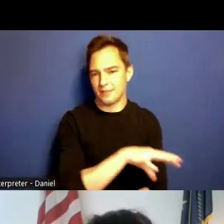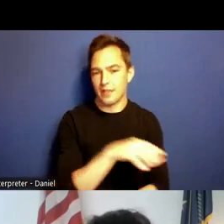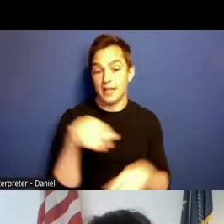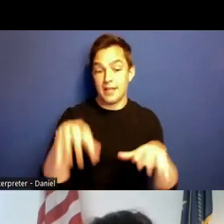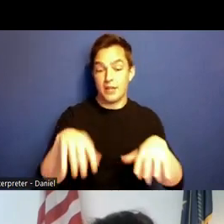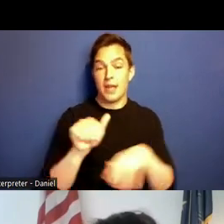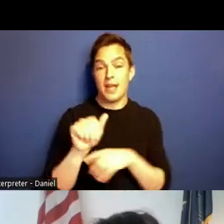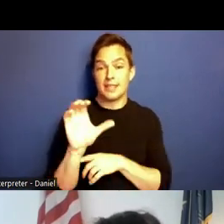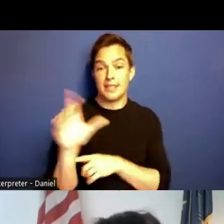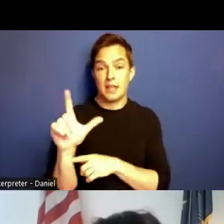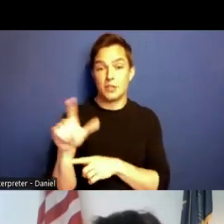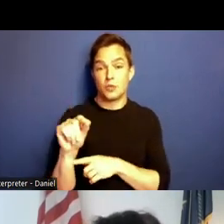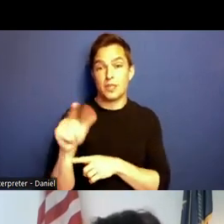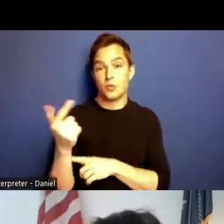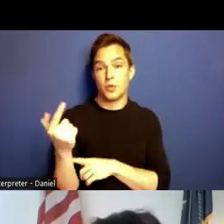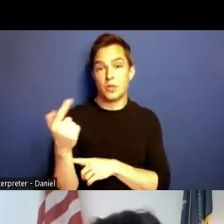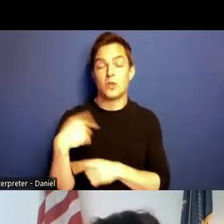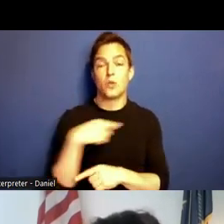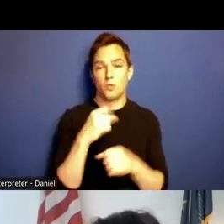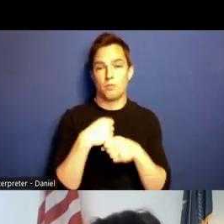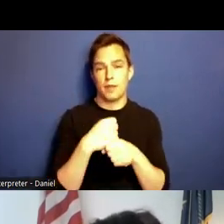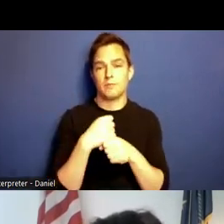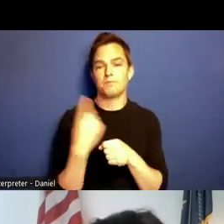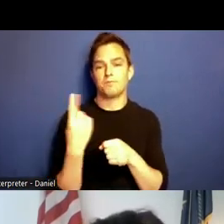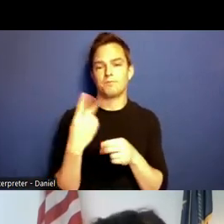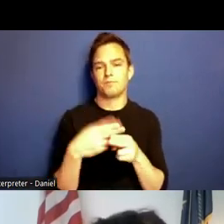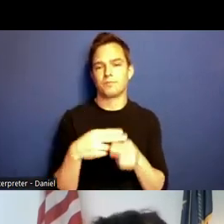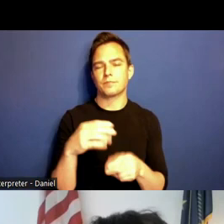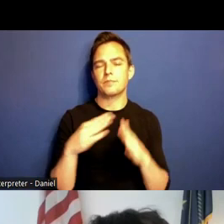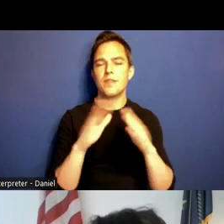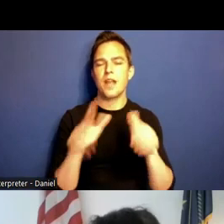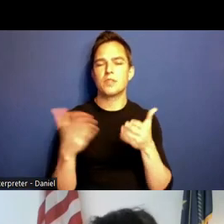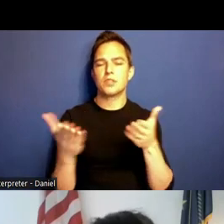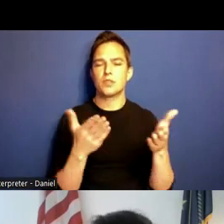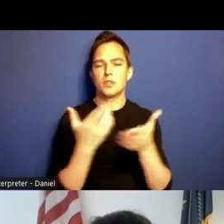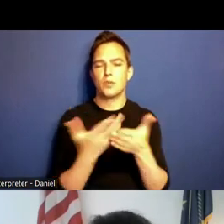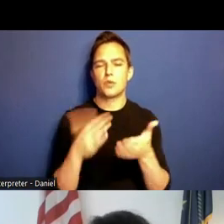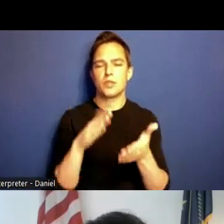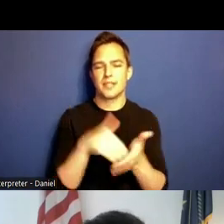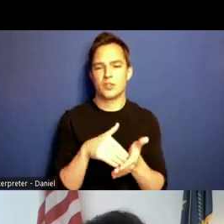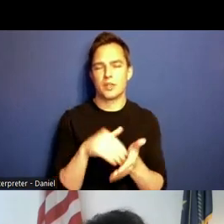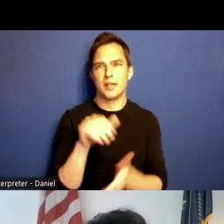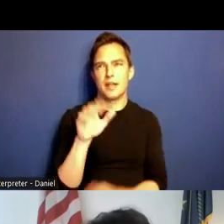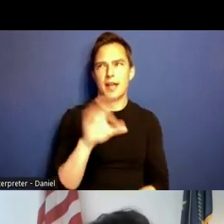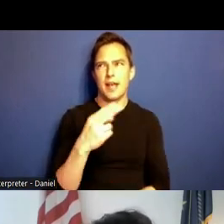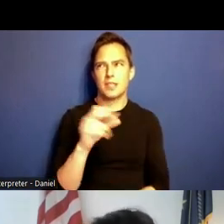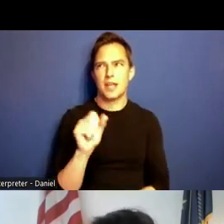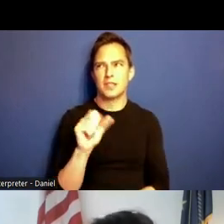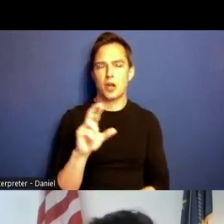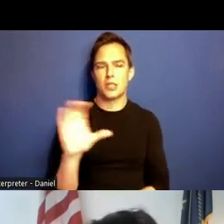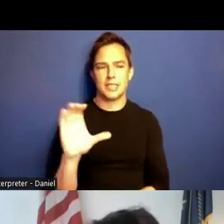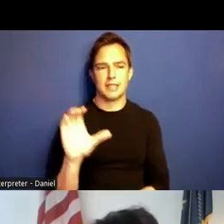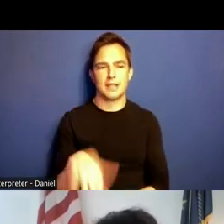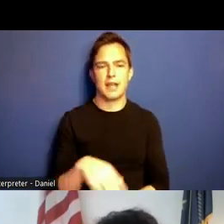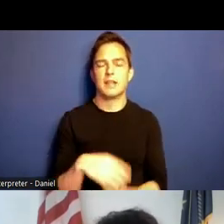in 2021, we created something called the Housing and Services Resource Center, or HSRC,